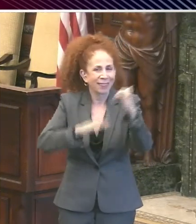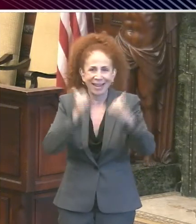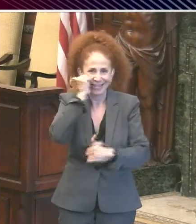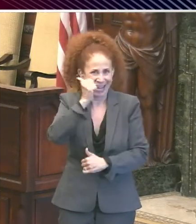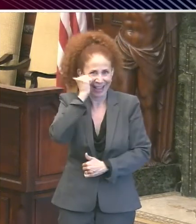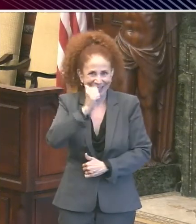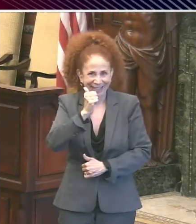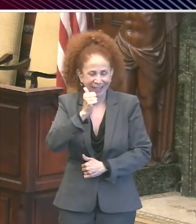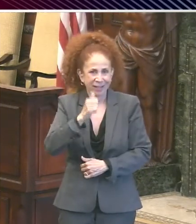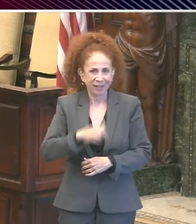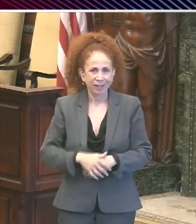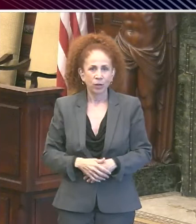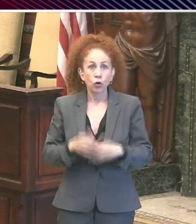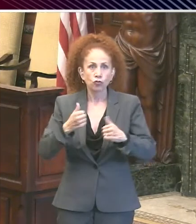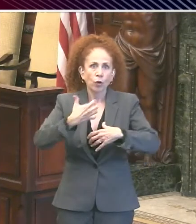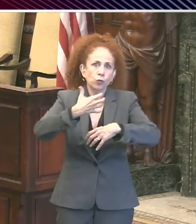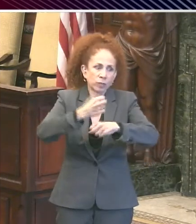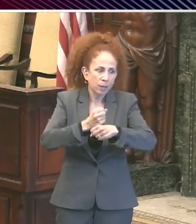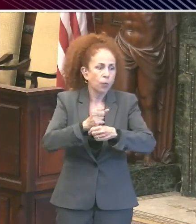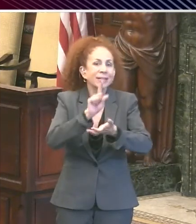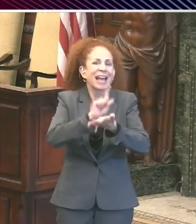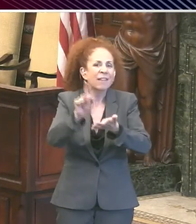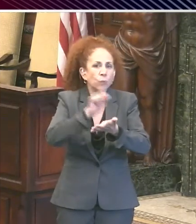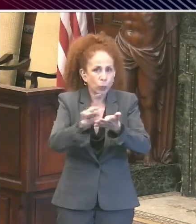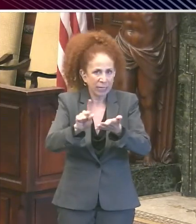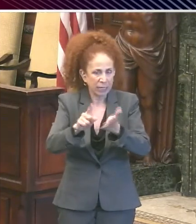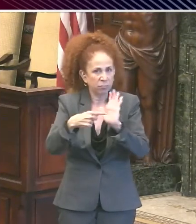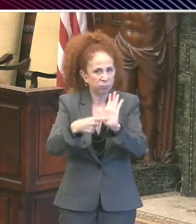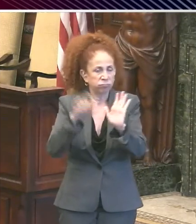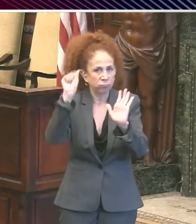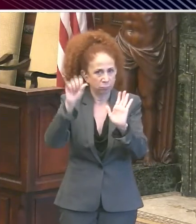trying to summarize how many we had over the week that just ended.